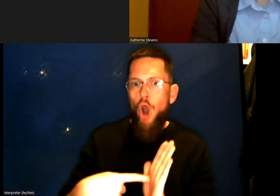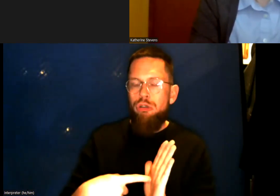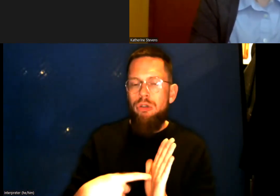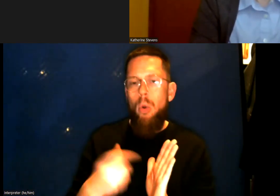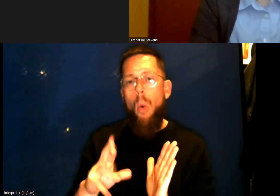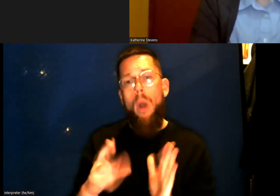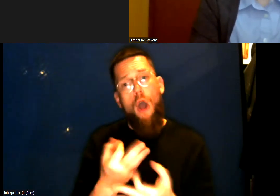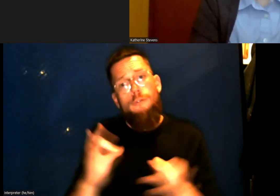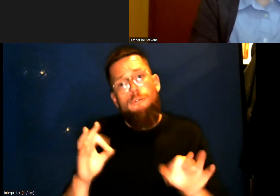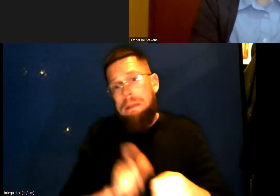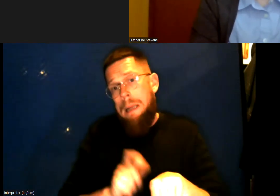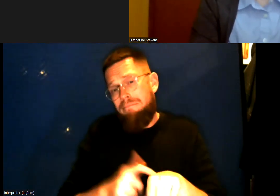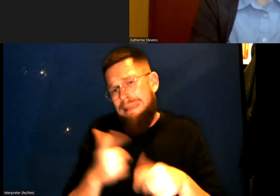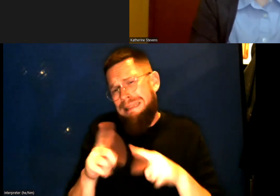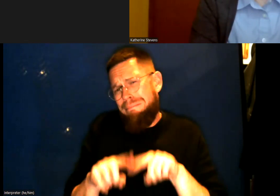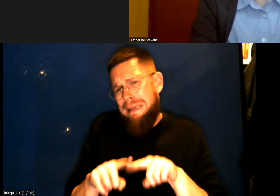time.